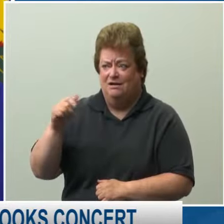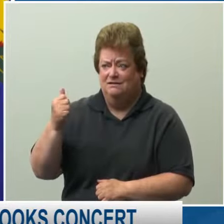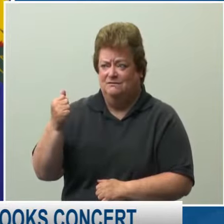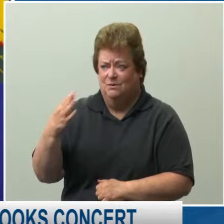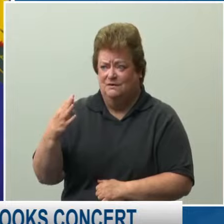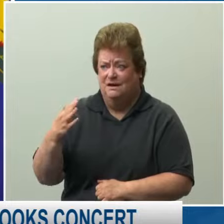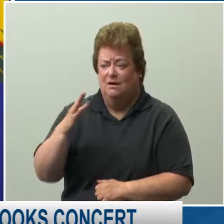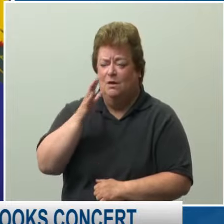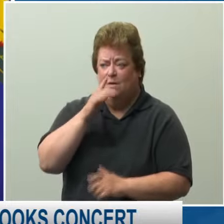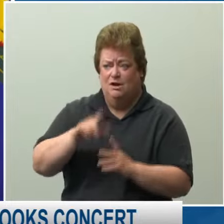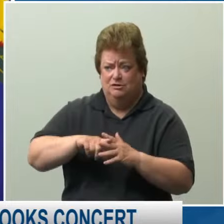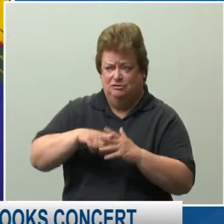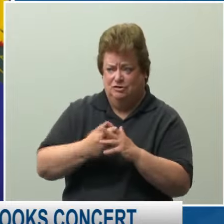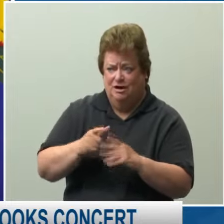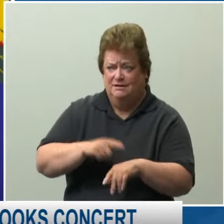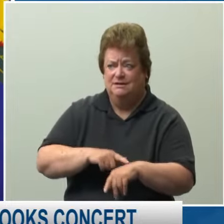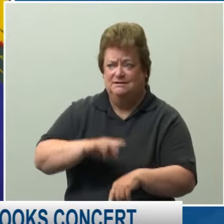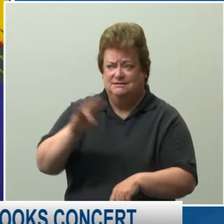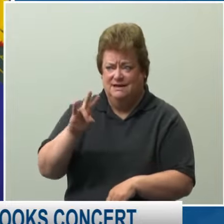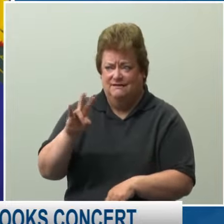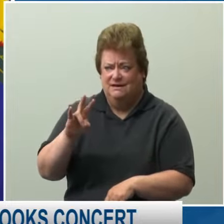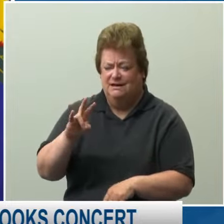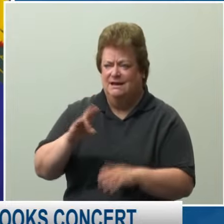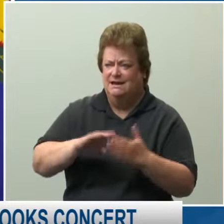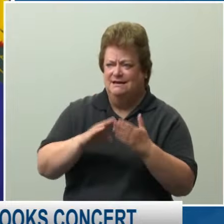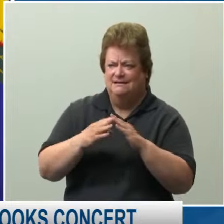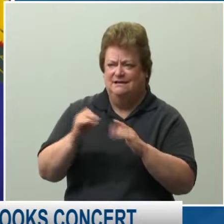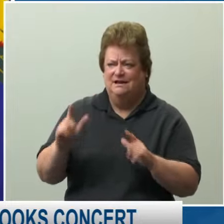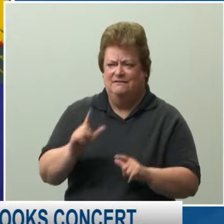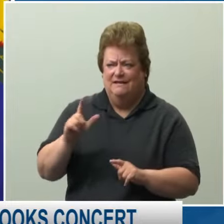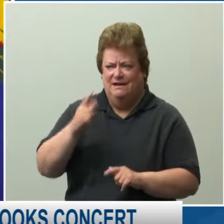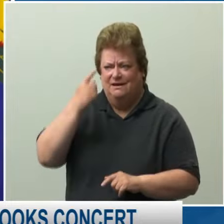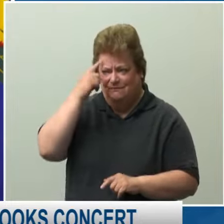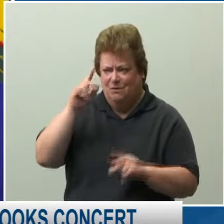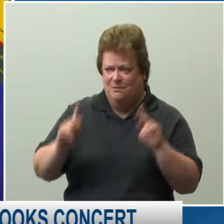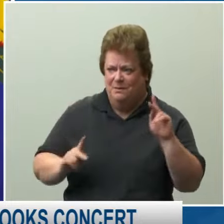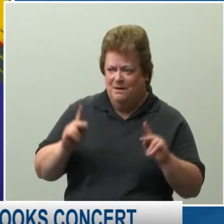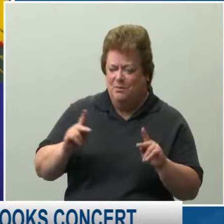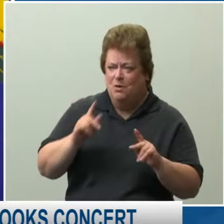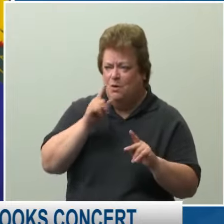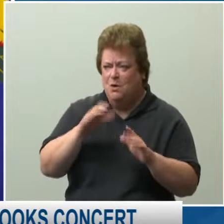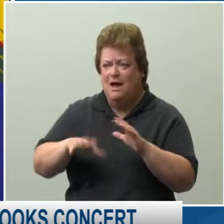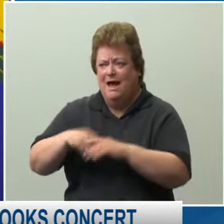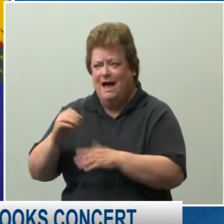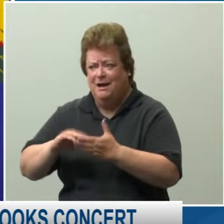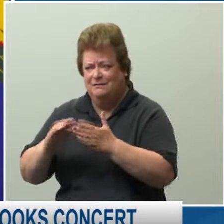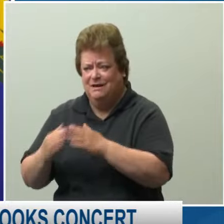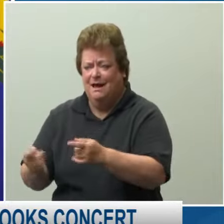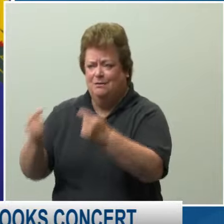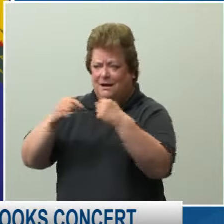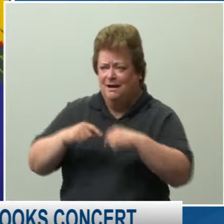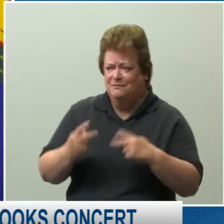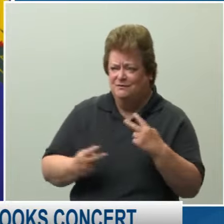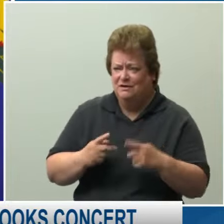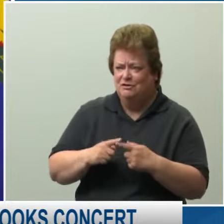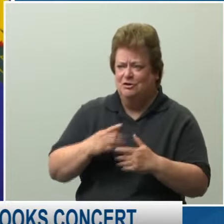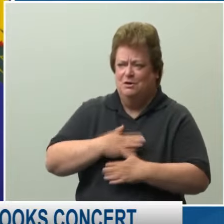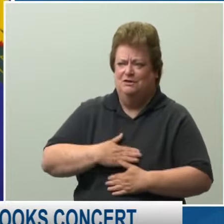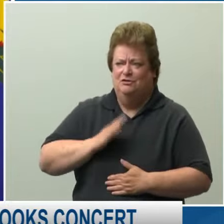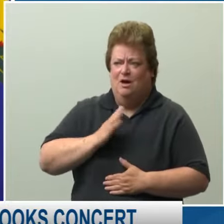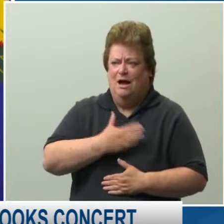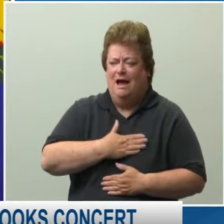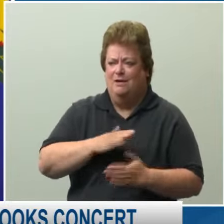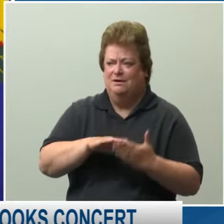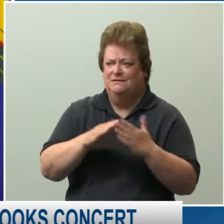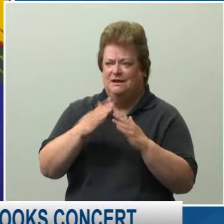7 p.m. The City of Lincoln is excited for residents and out-of-town visitors to enjoy our beloved city for the